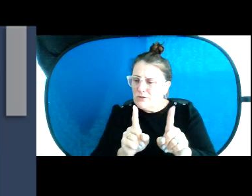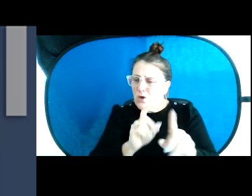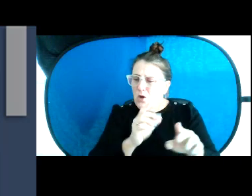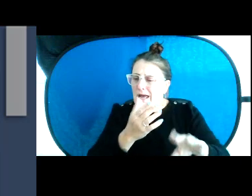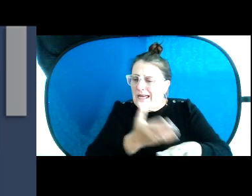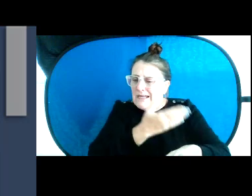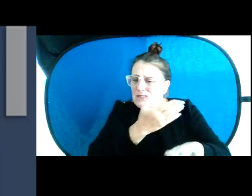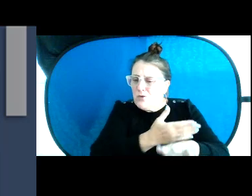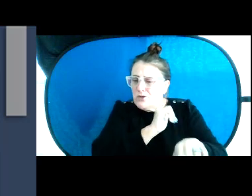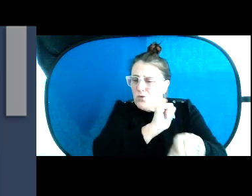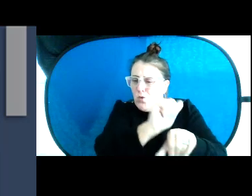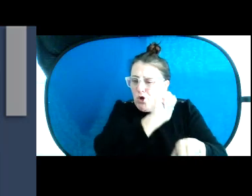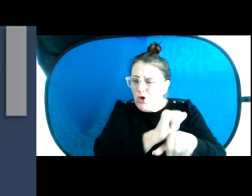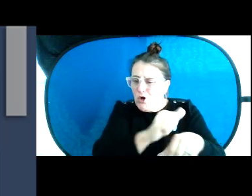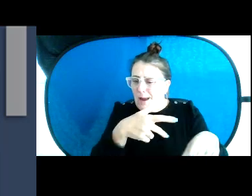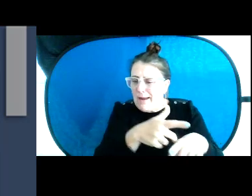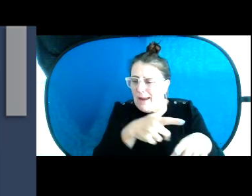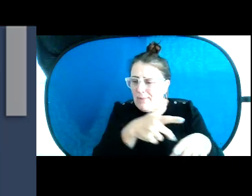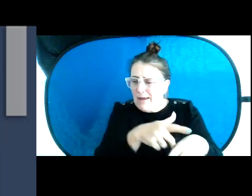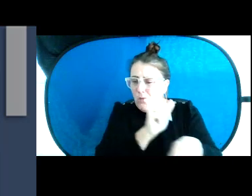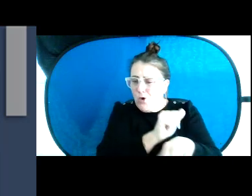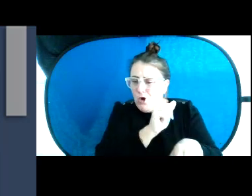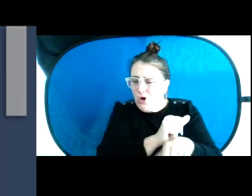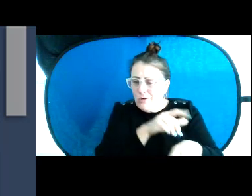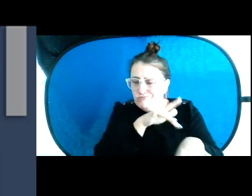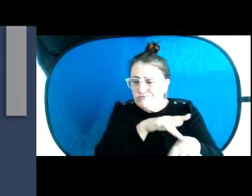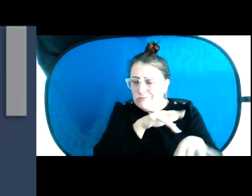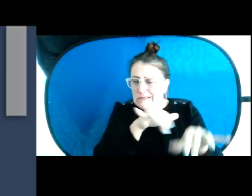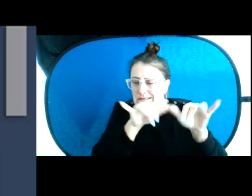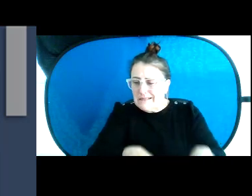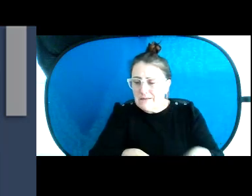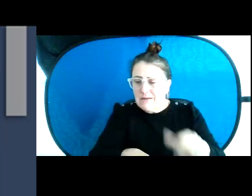maintenance workers who are on those systems every single day. So thank you.